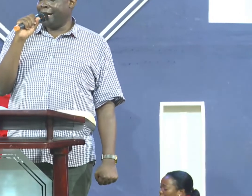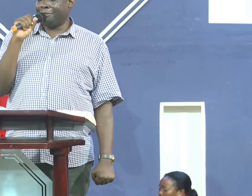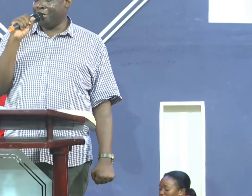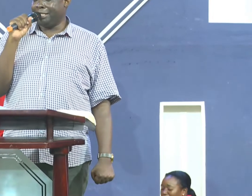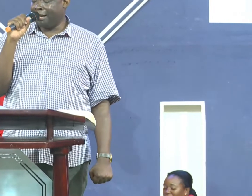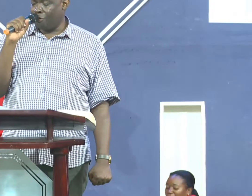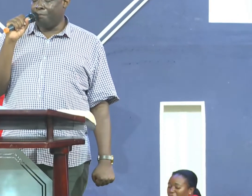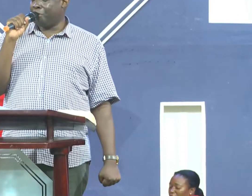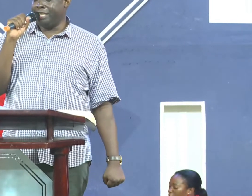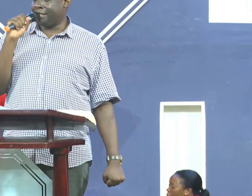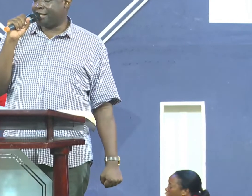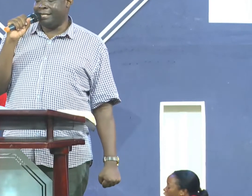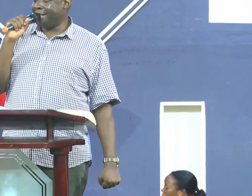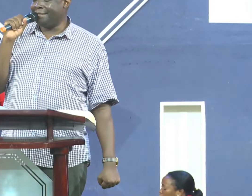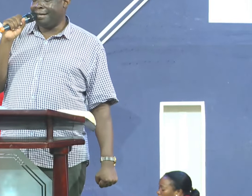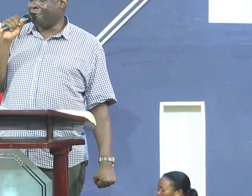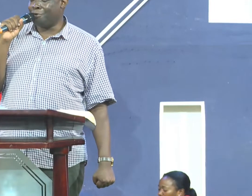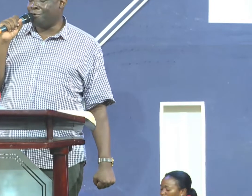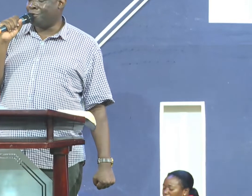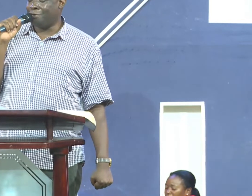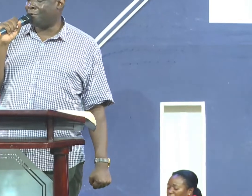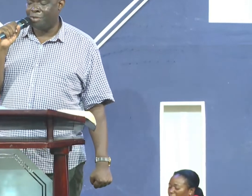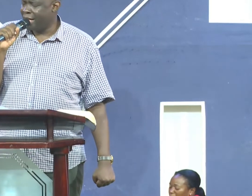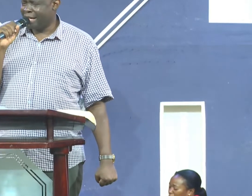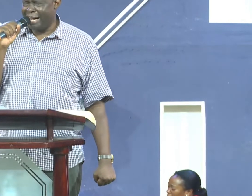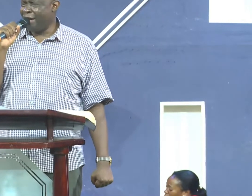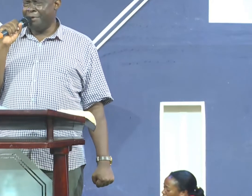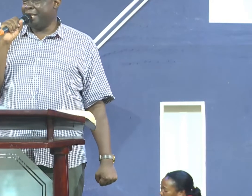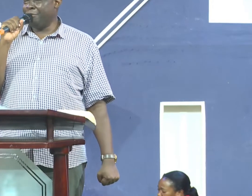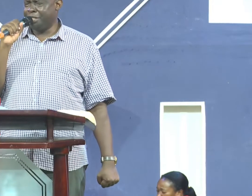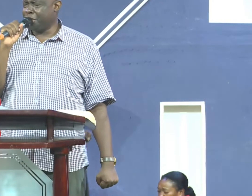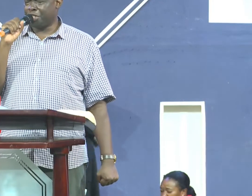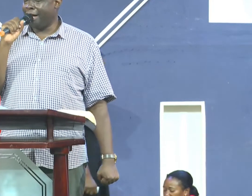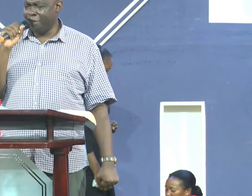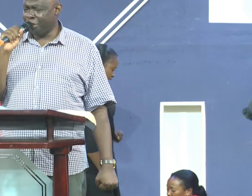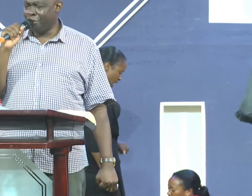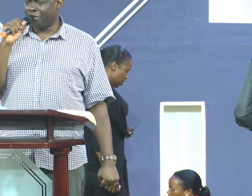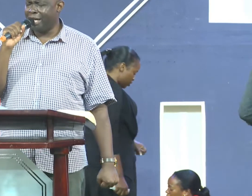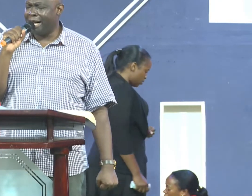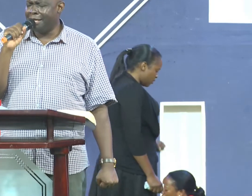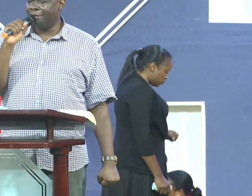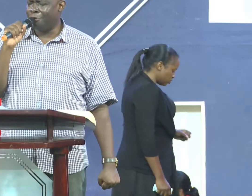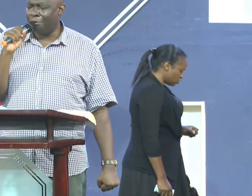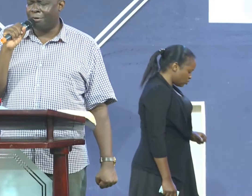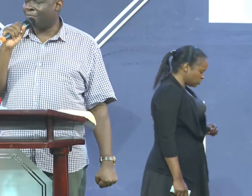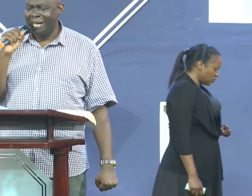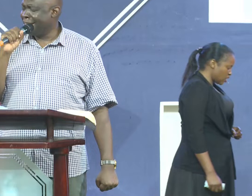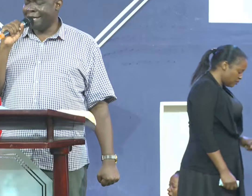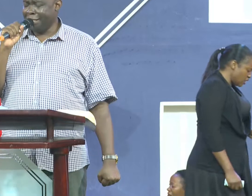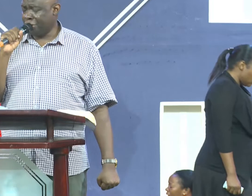ebiseera ebyatwetako mu projekitis ez'enjawulo kawabeerewo ekisa mu kiro kya leero